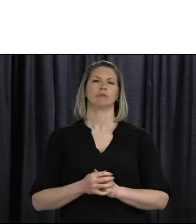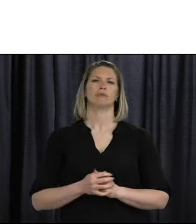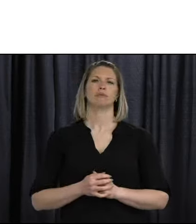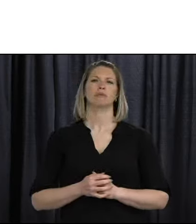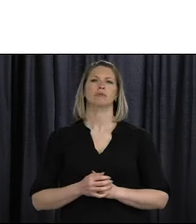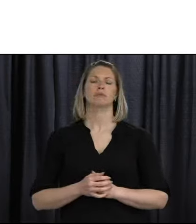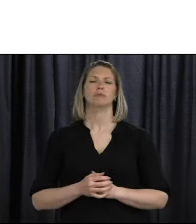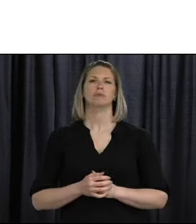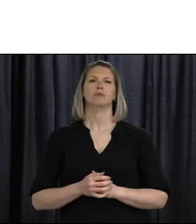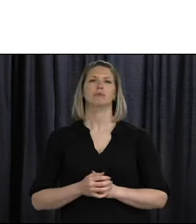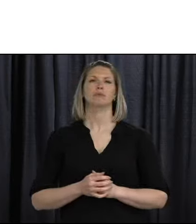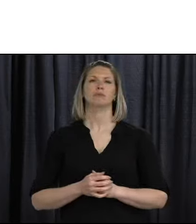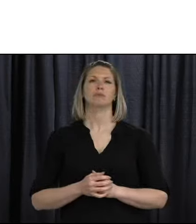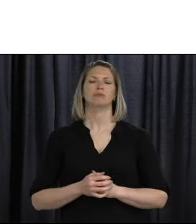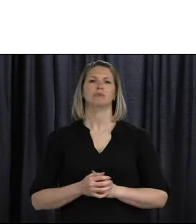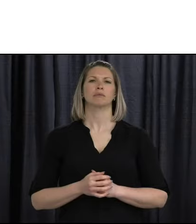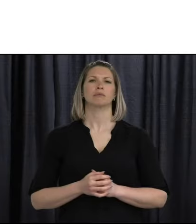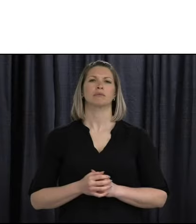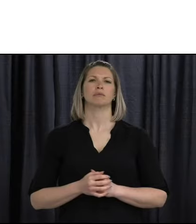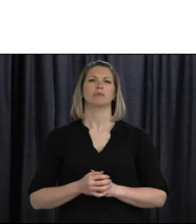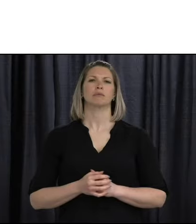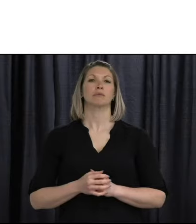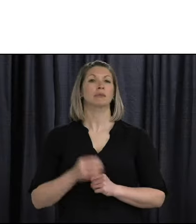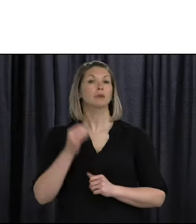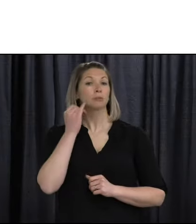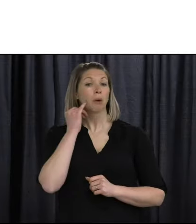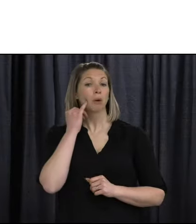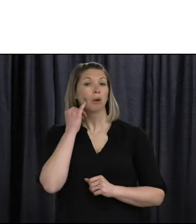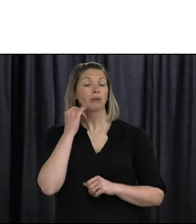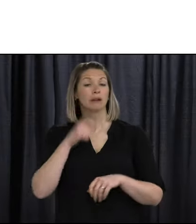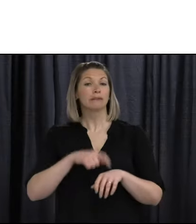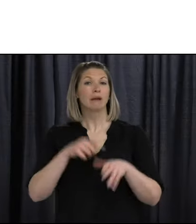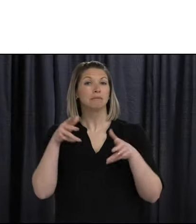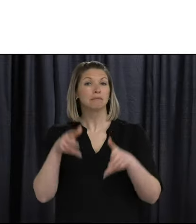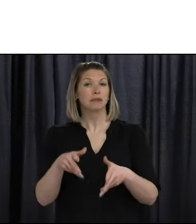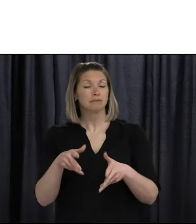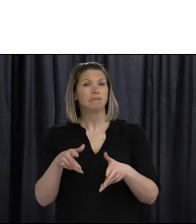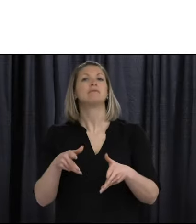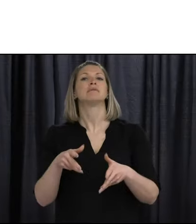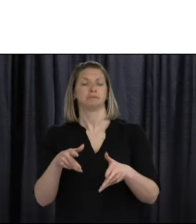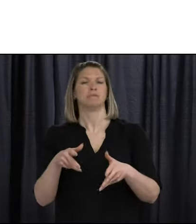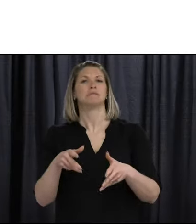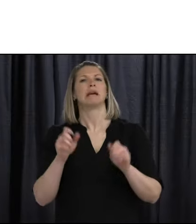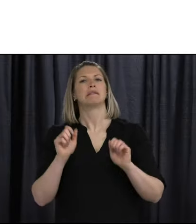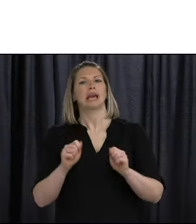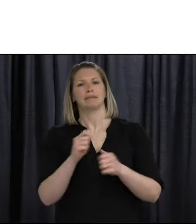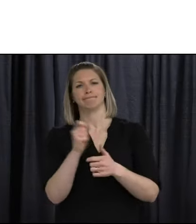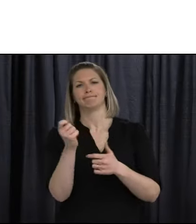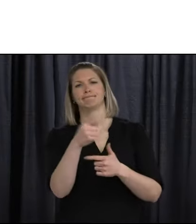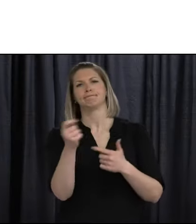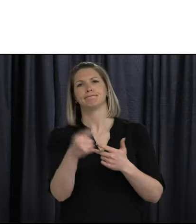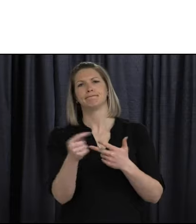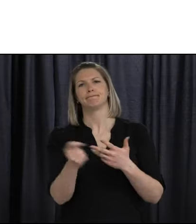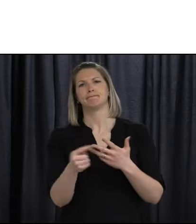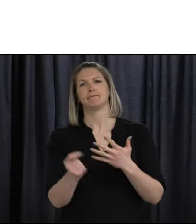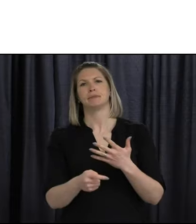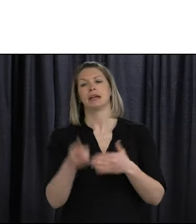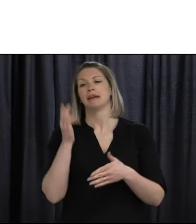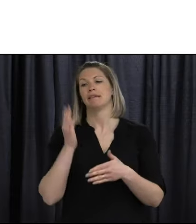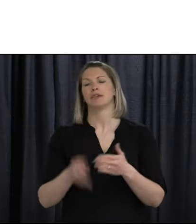has been called. Following this, should time permit, reporters will be individually asked a single question. This call will end at